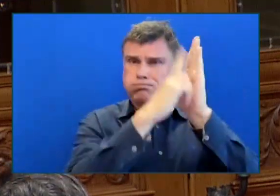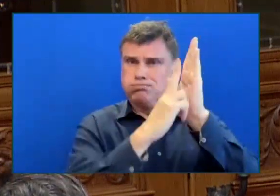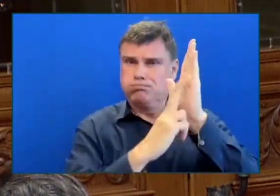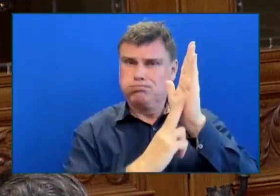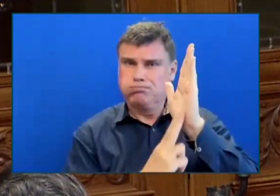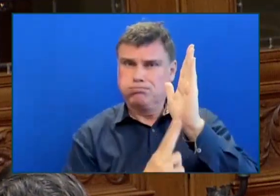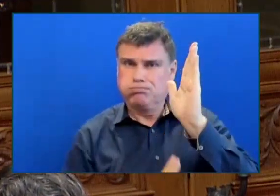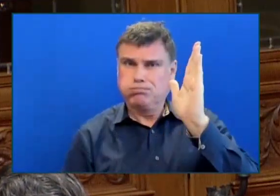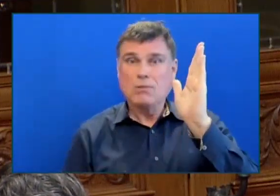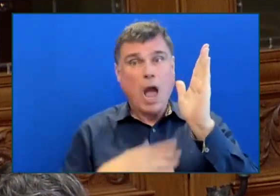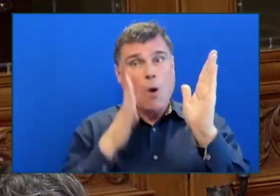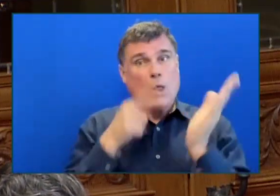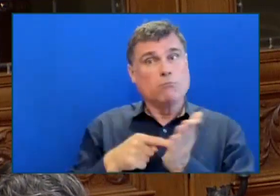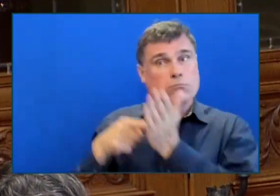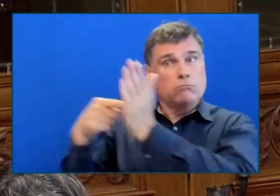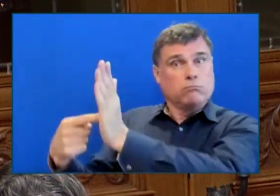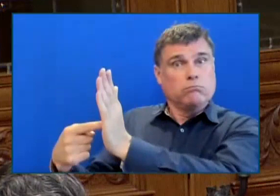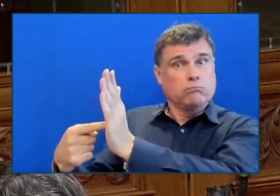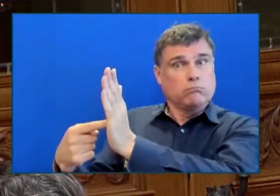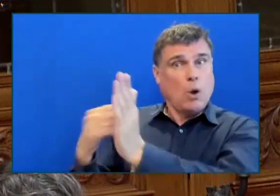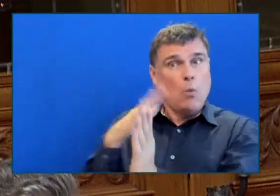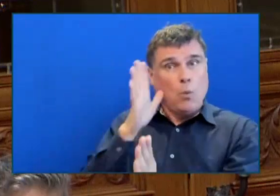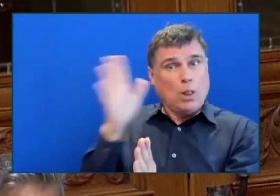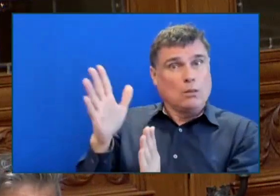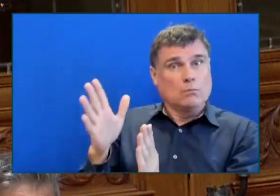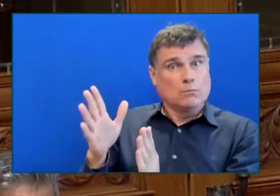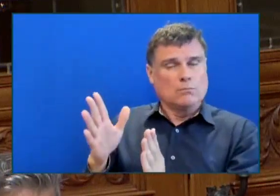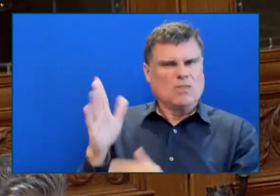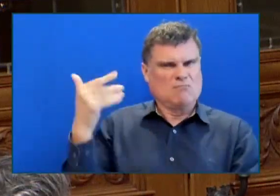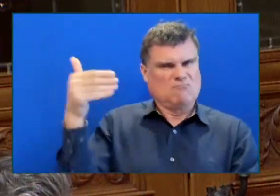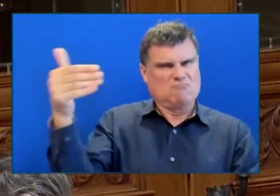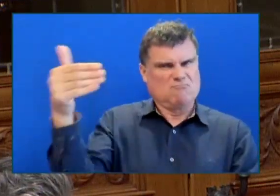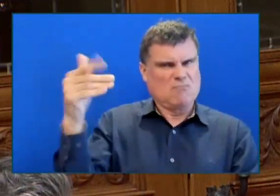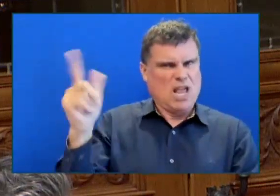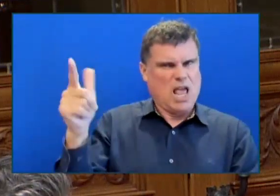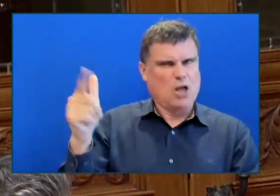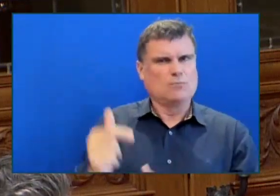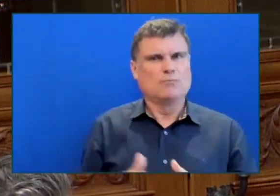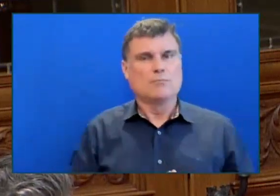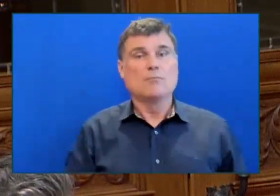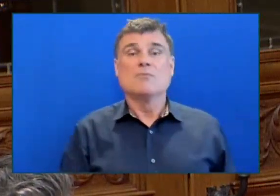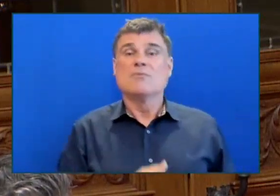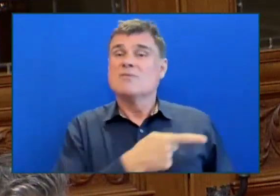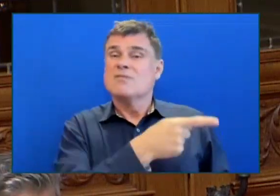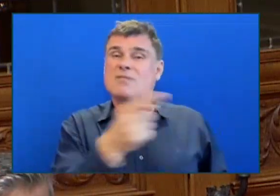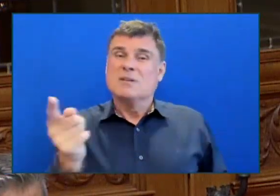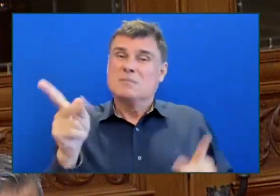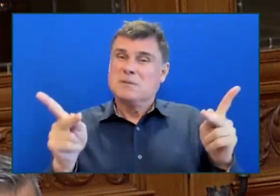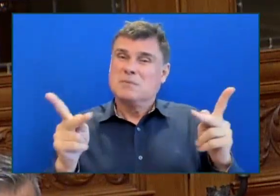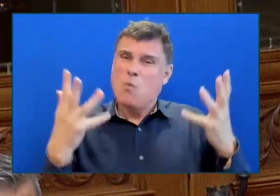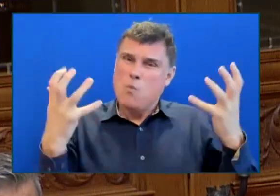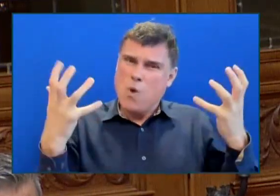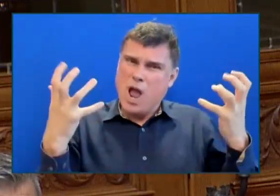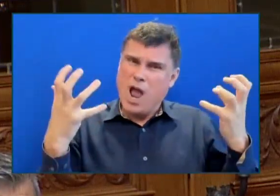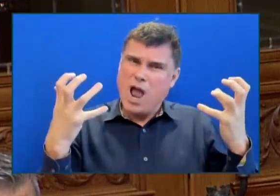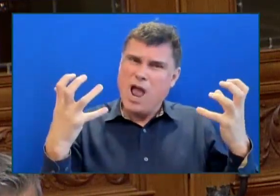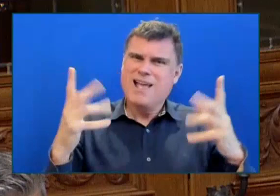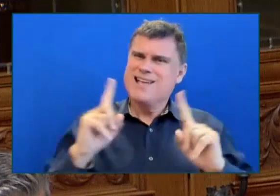they have expressed these concerns. They want answers. They are angry. And I can tell you, the health professionals